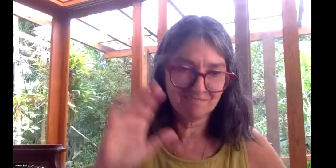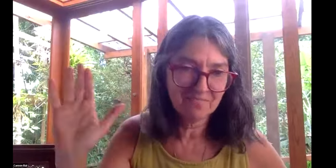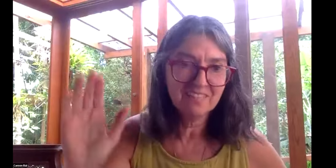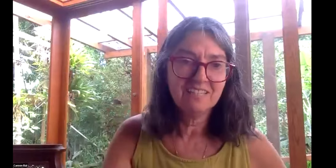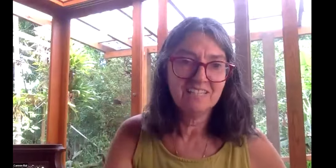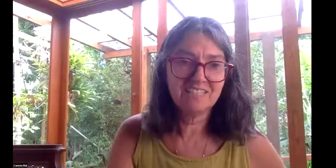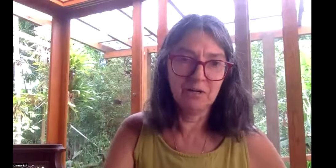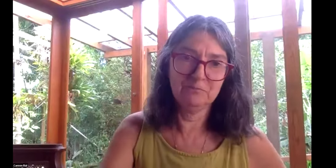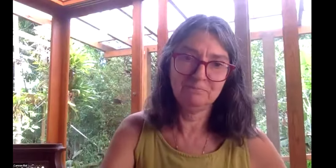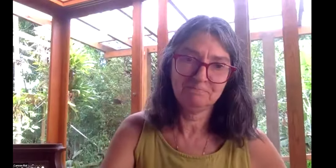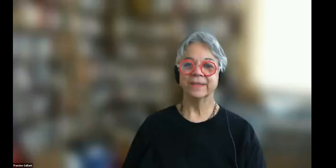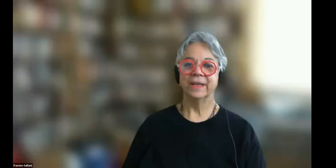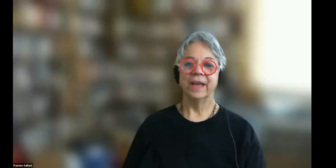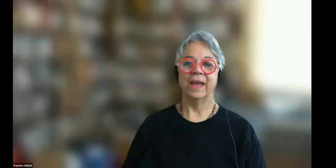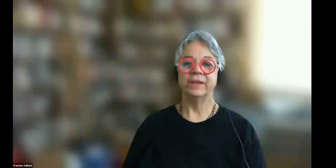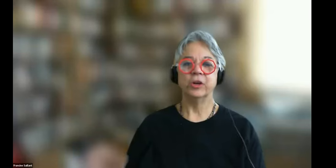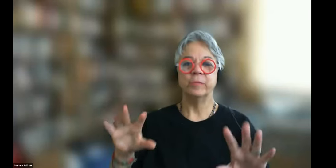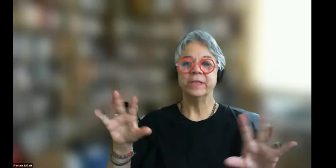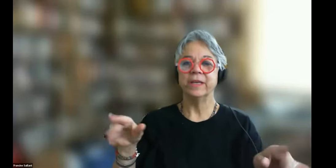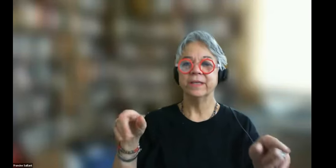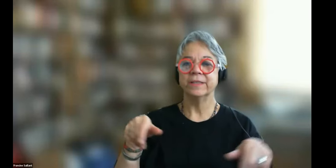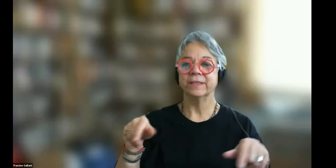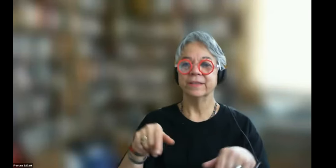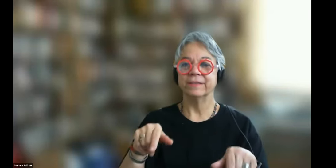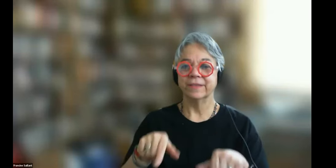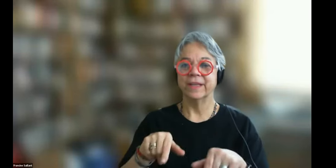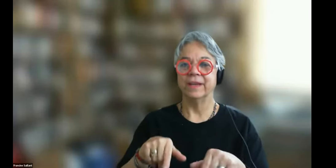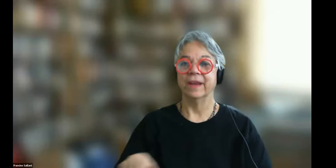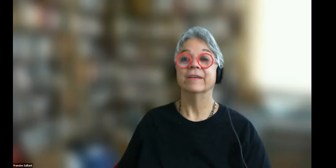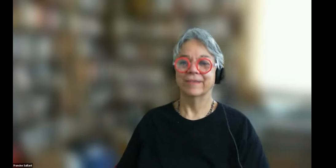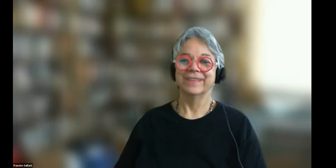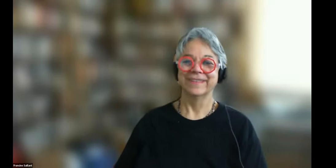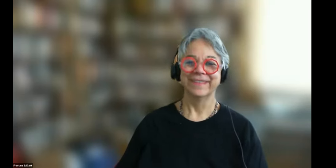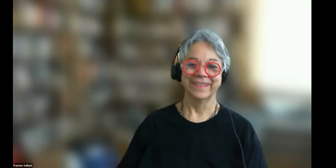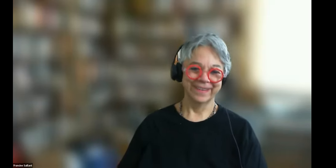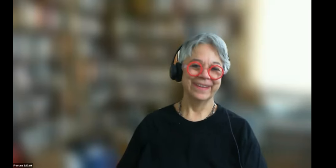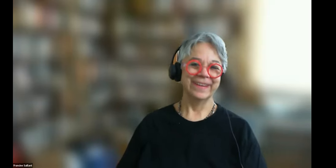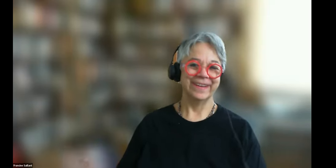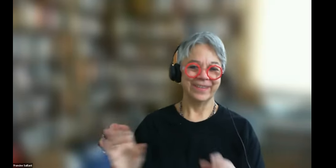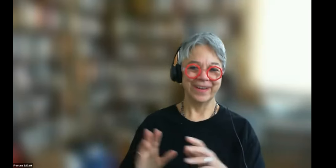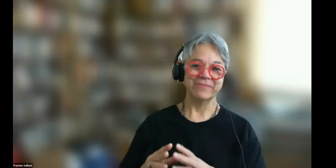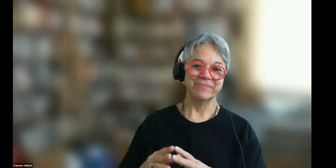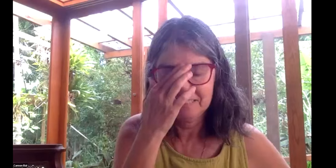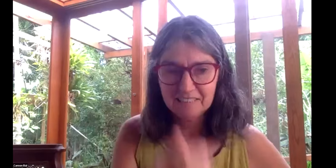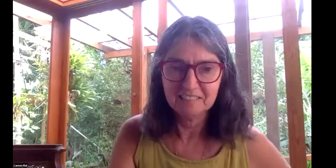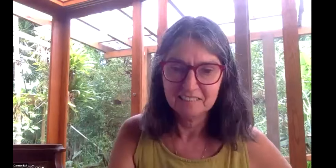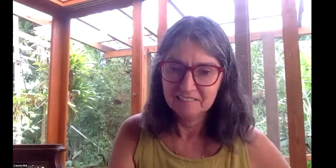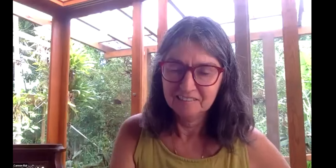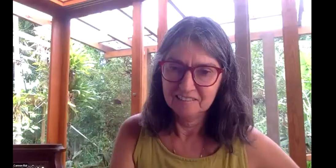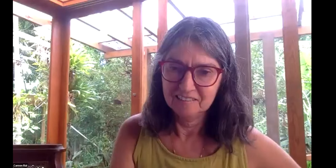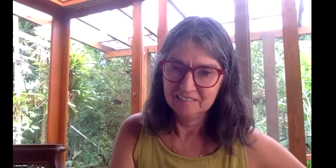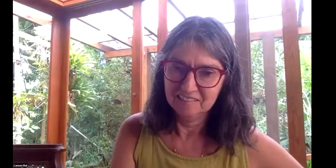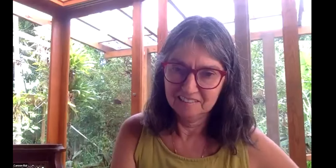Patricia. Ciao. Many thanks. And the committee is staying, right? Yes. Okay.